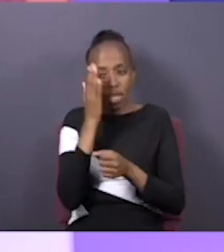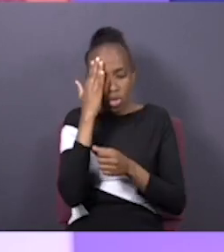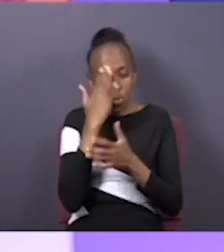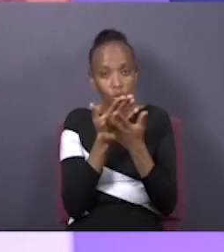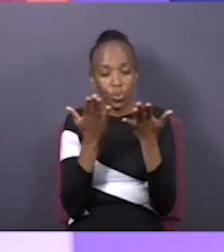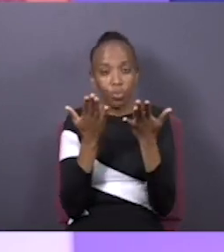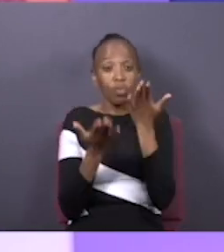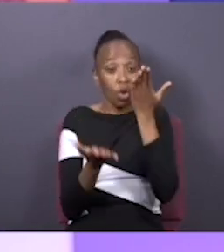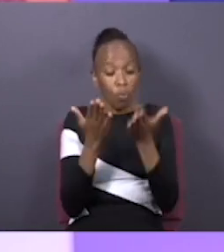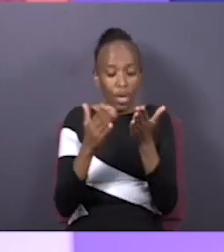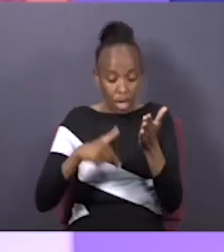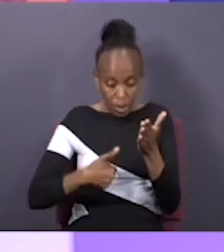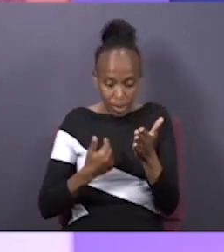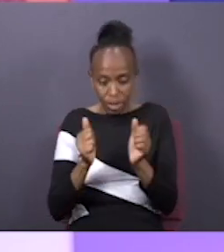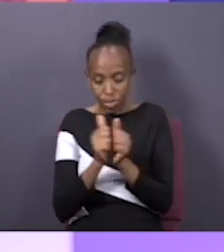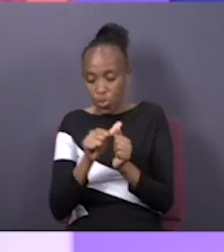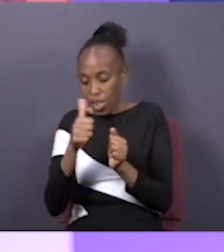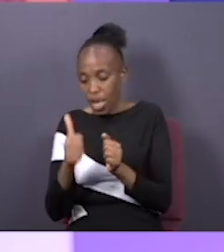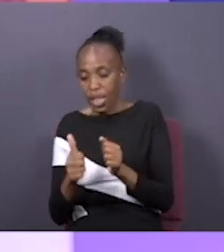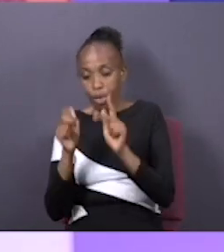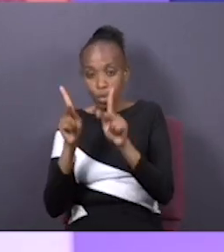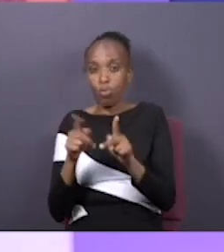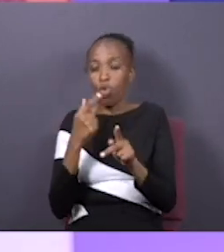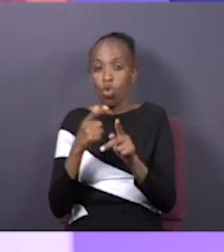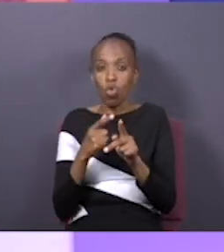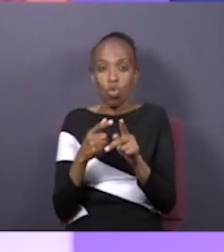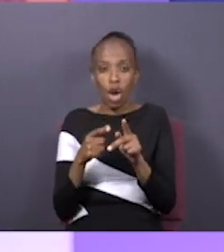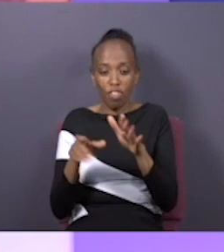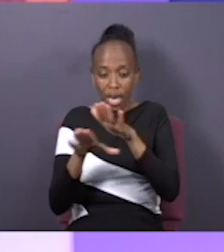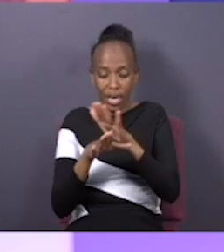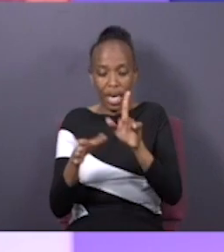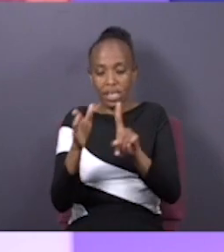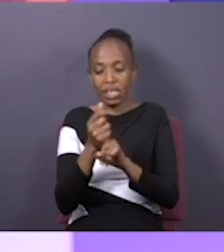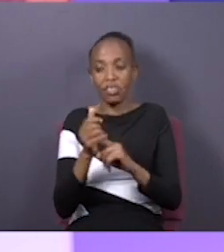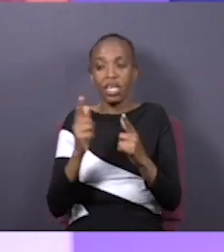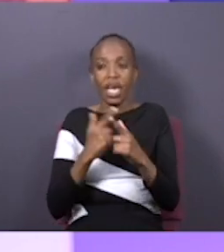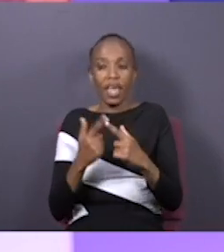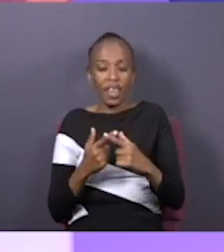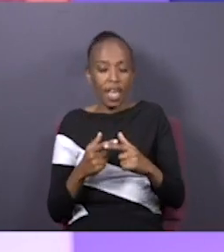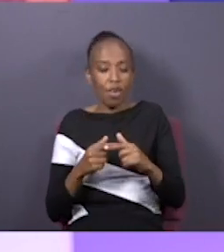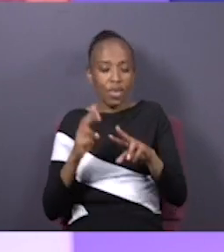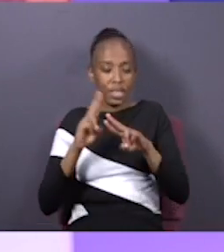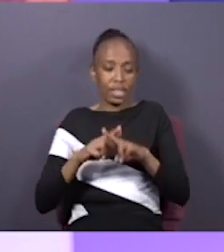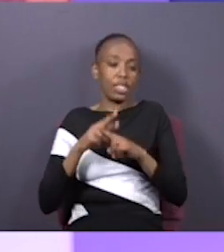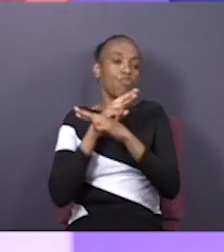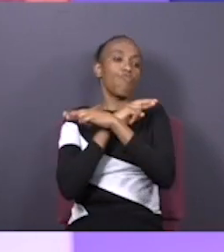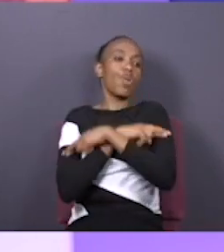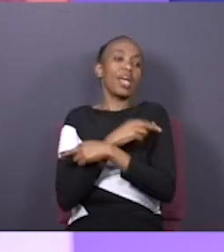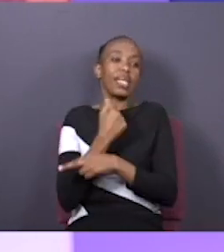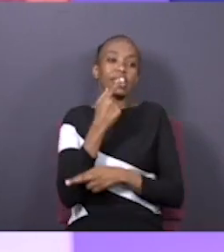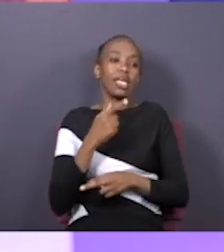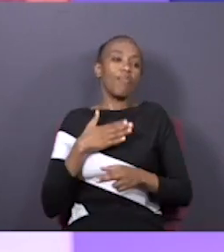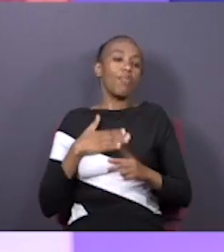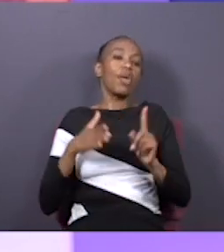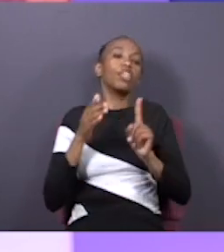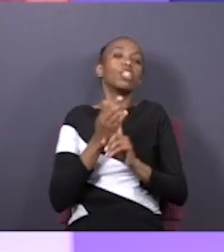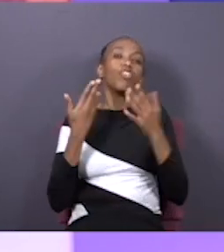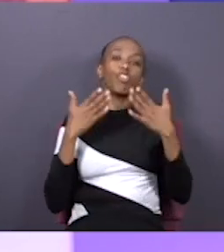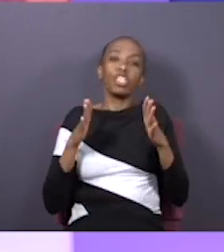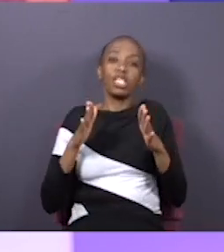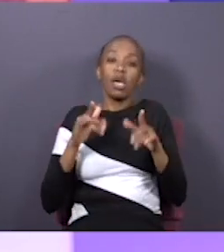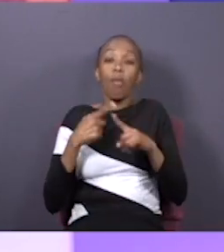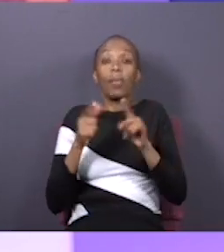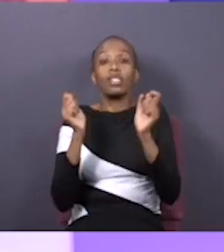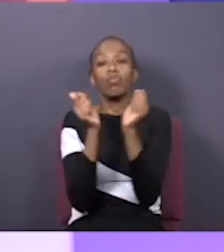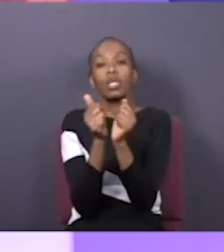know, comparing ourselves with people that have underachieved, and then we sit back and say we have arrived. That was